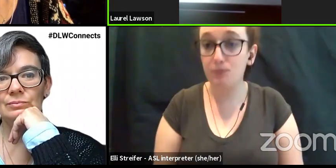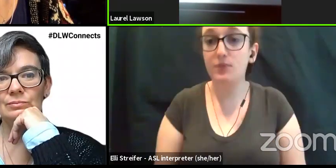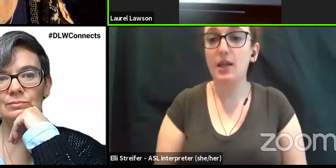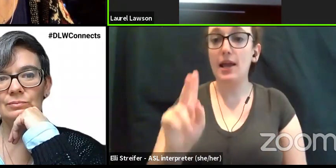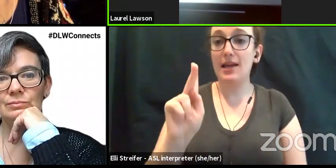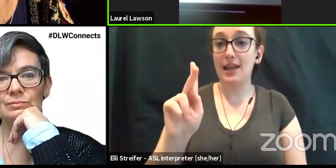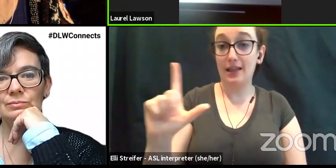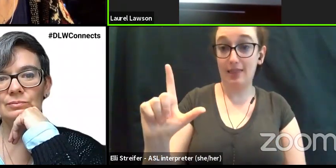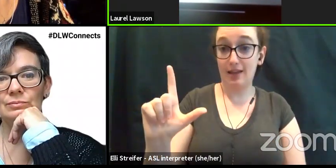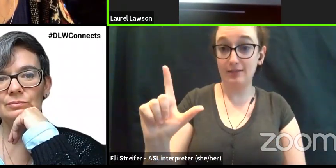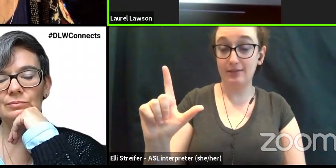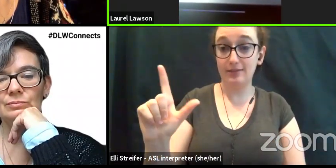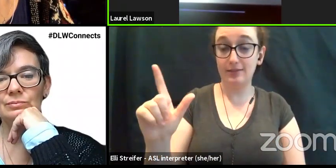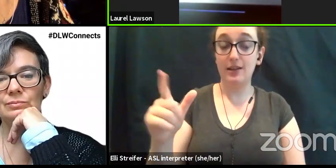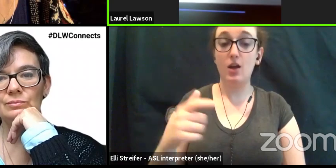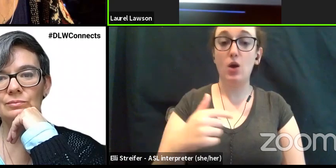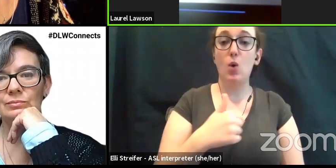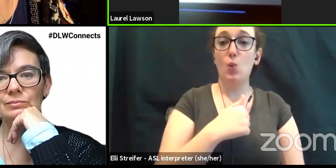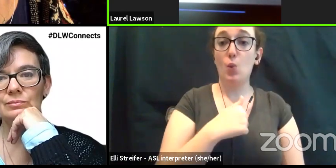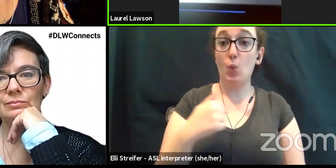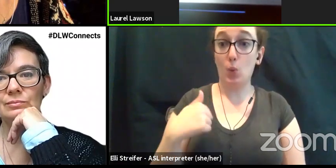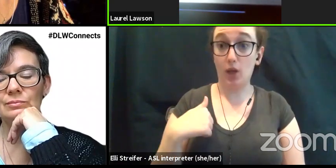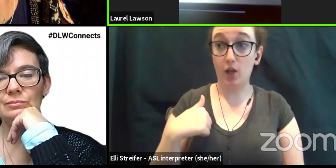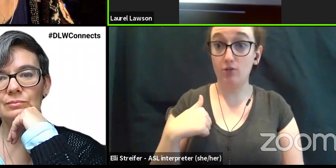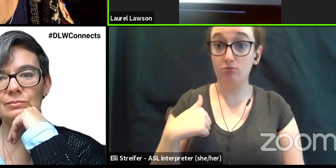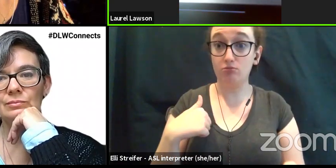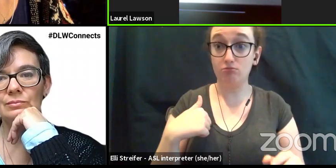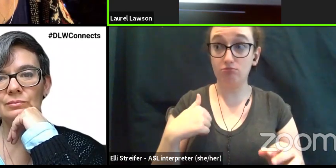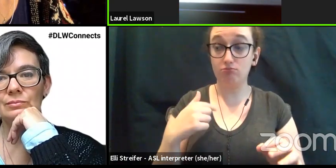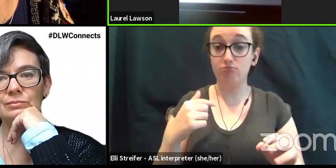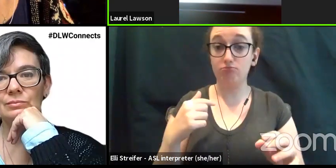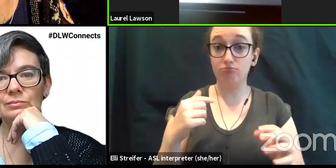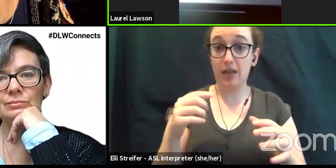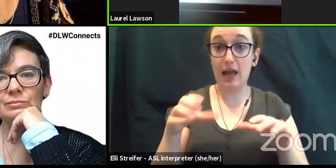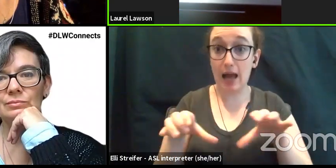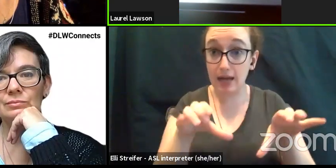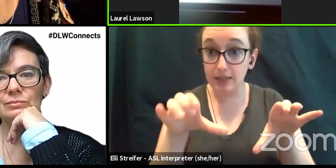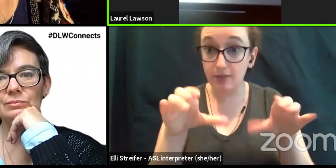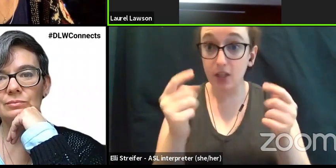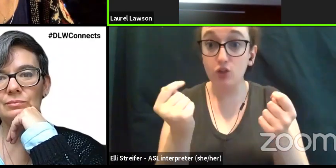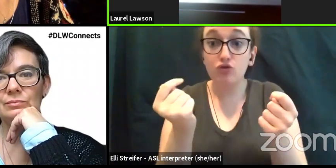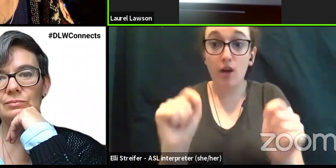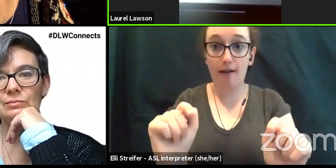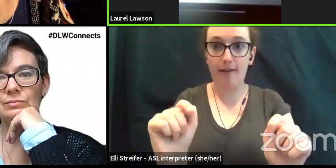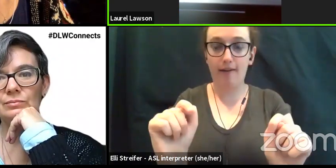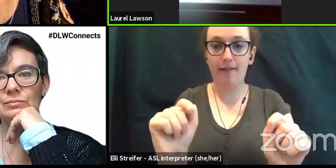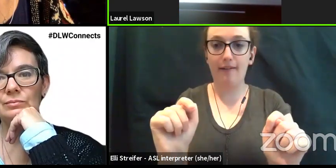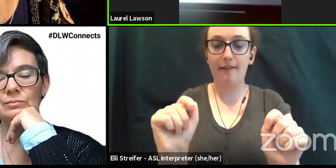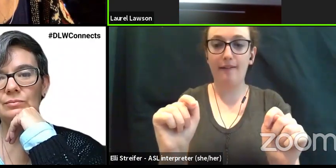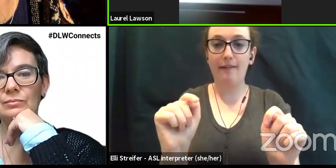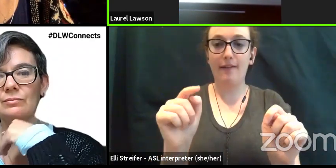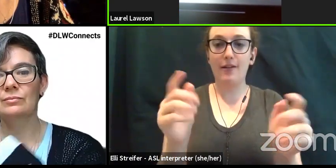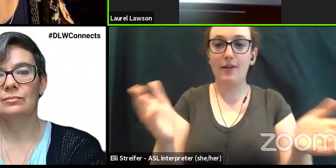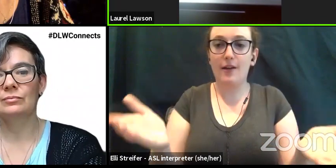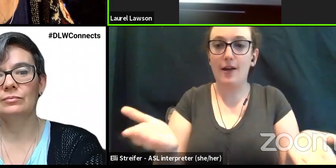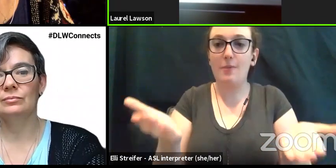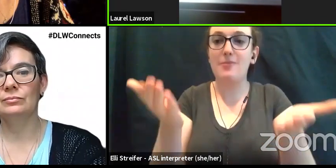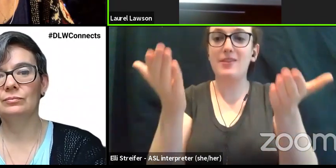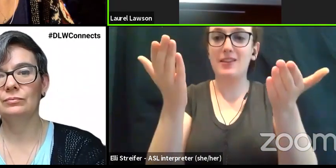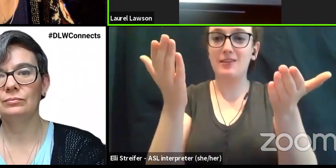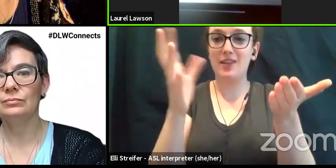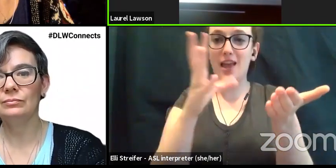Light is actively engaged in lifting up and offering